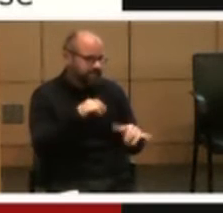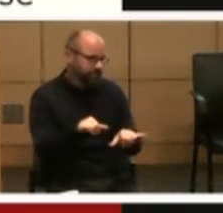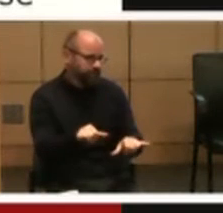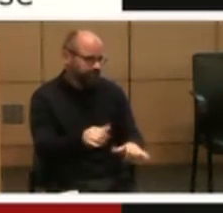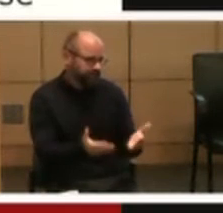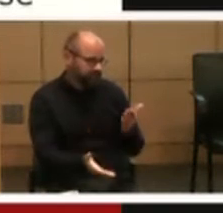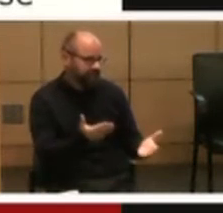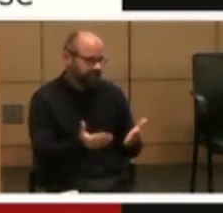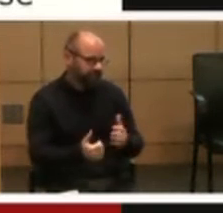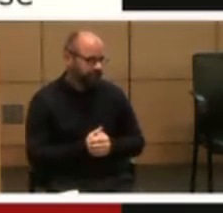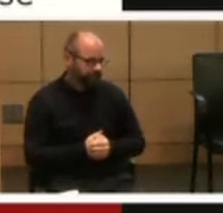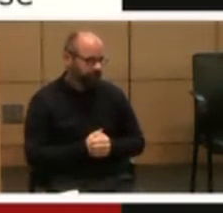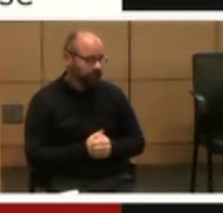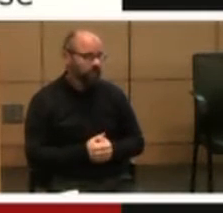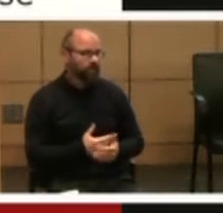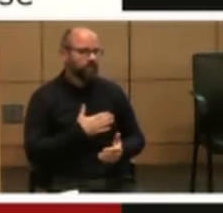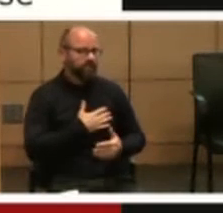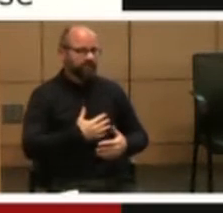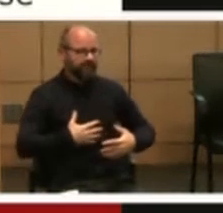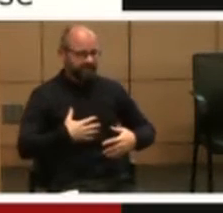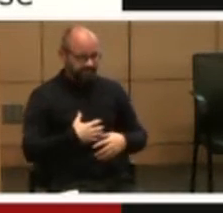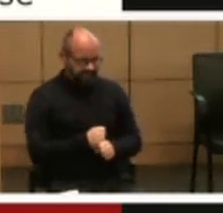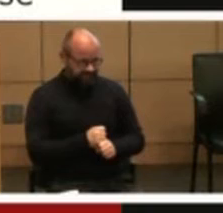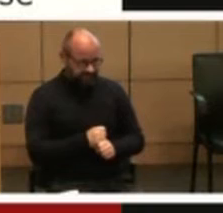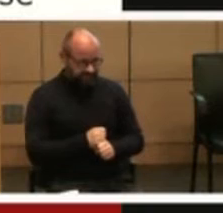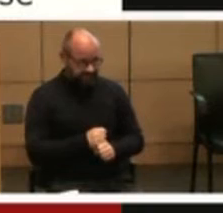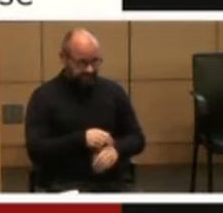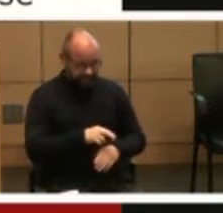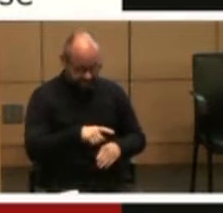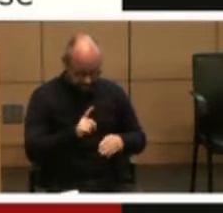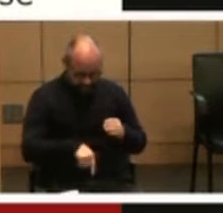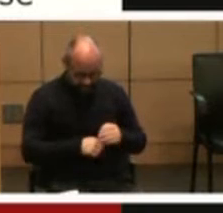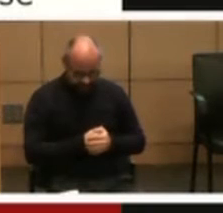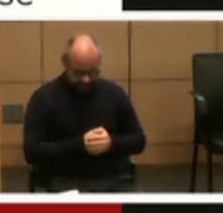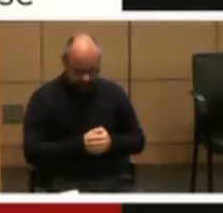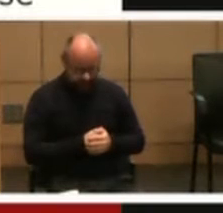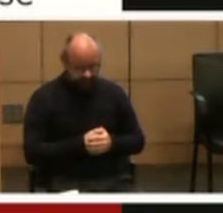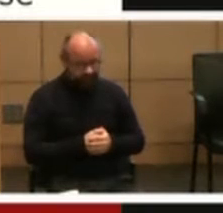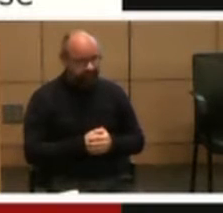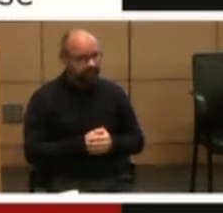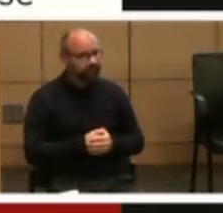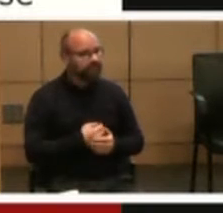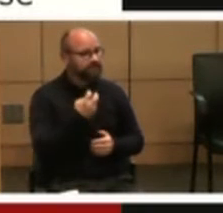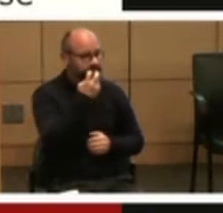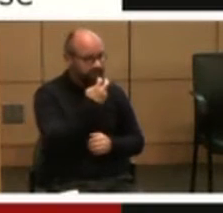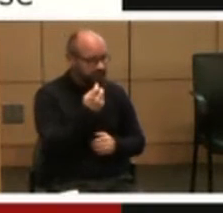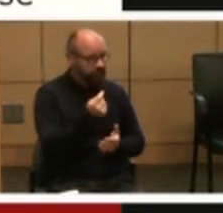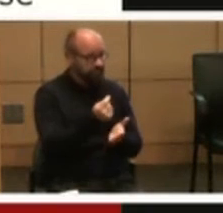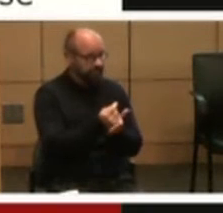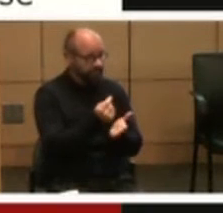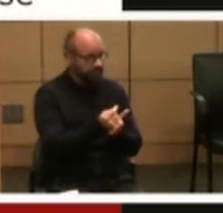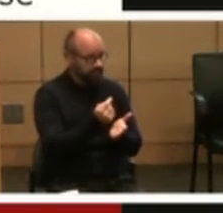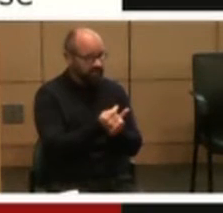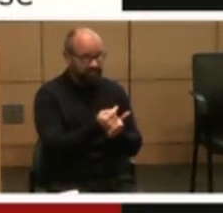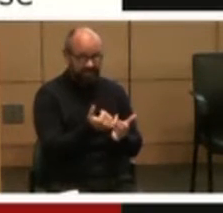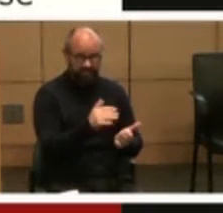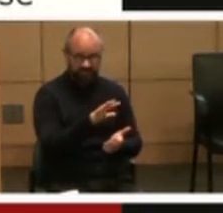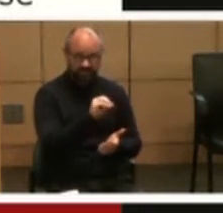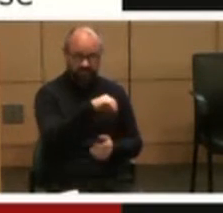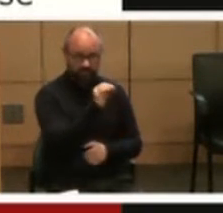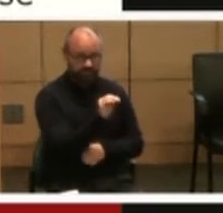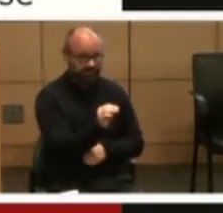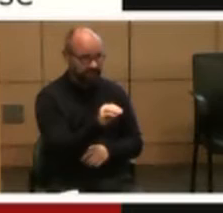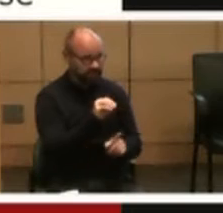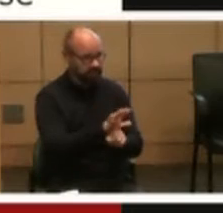So, summary, there's a high rate of speech therapy that's approaching 50%. There are